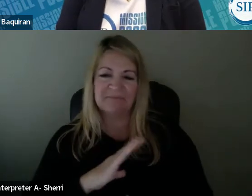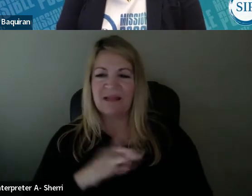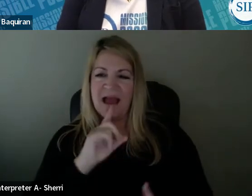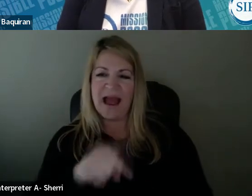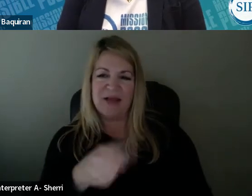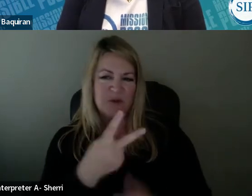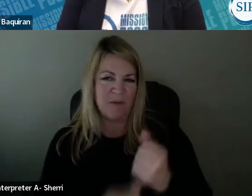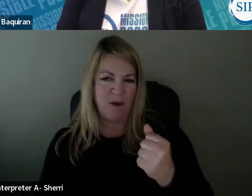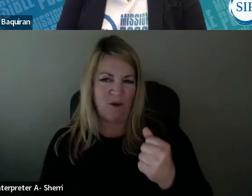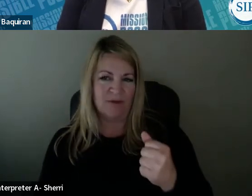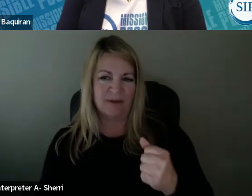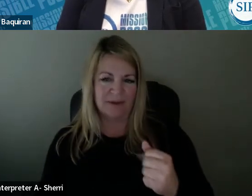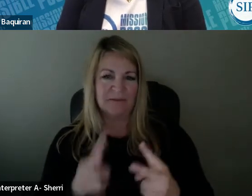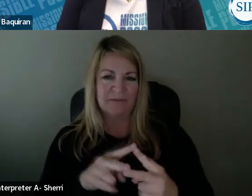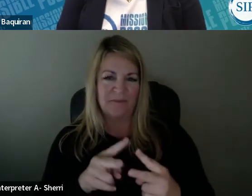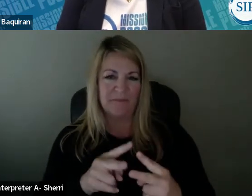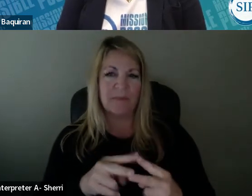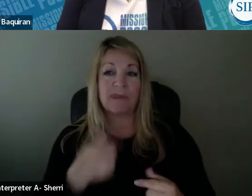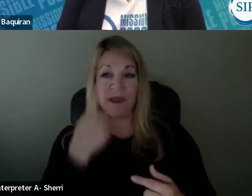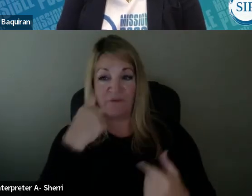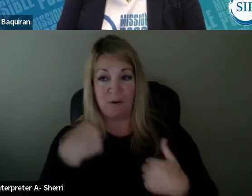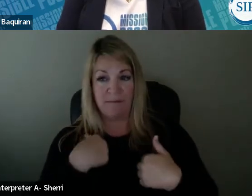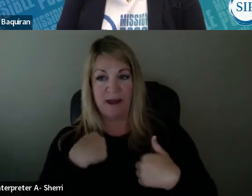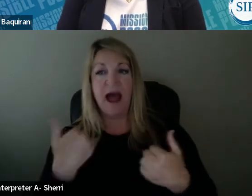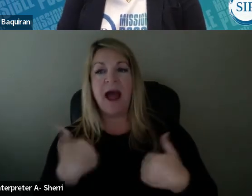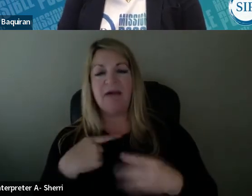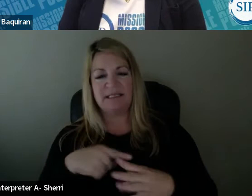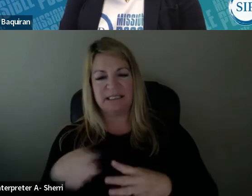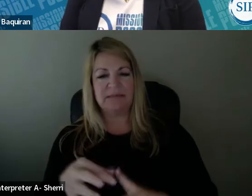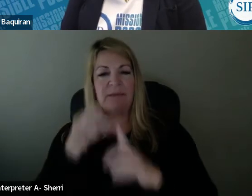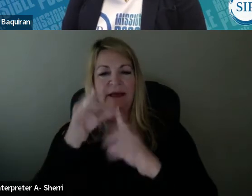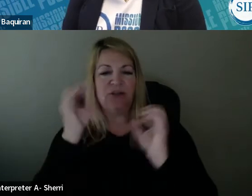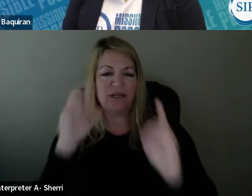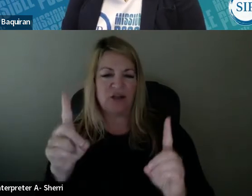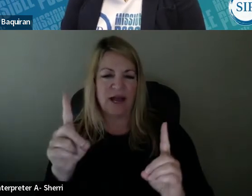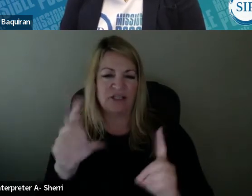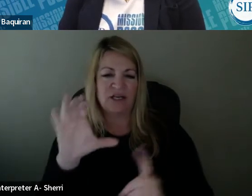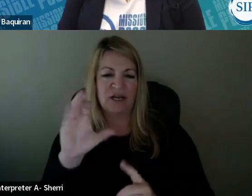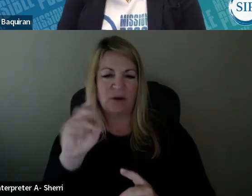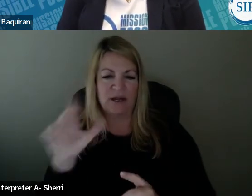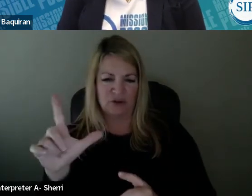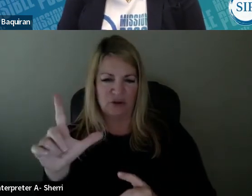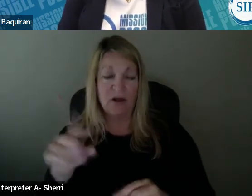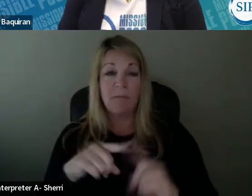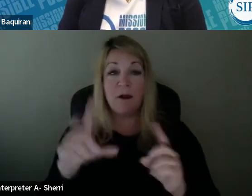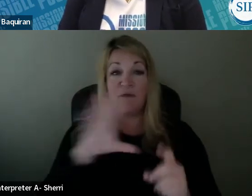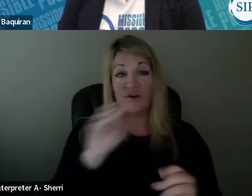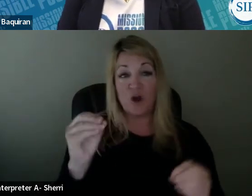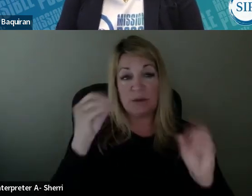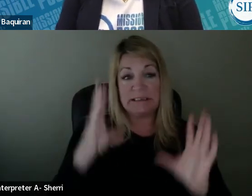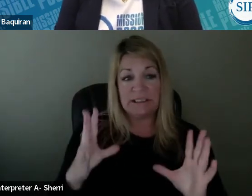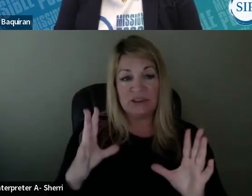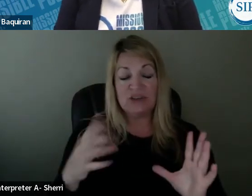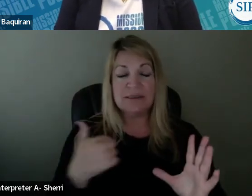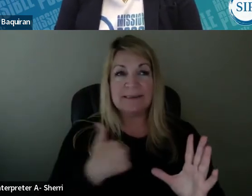both. Okay. So specifically for me, I have a special education credential, but for our co-teachers,